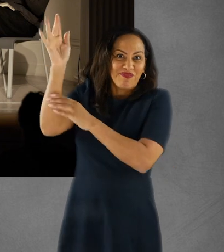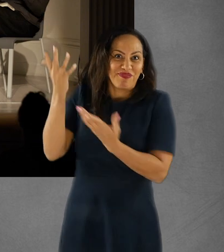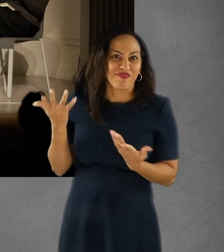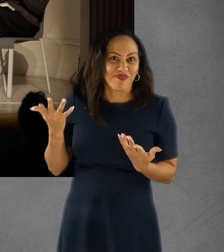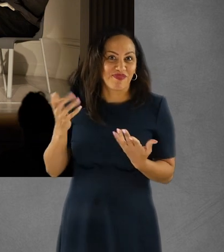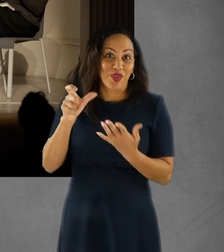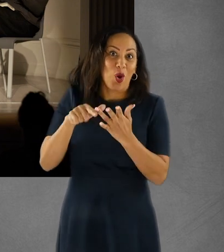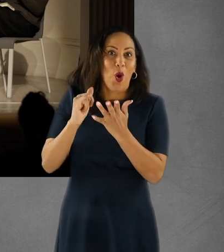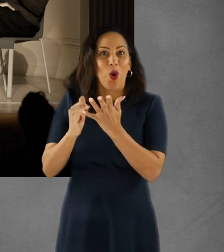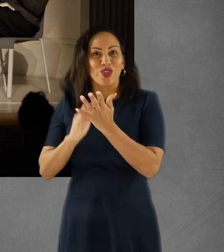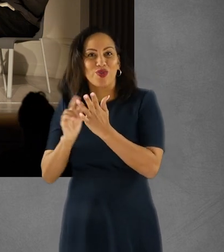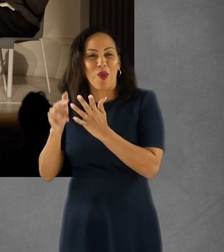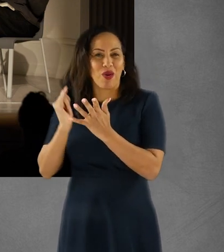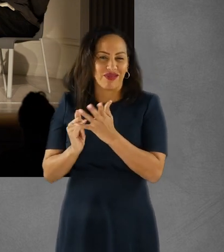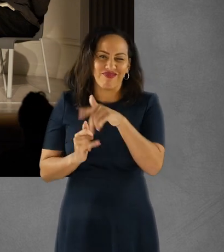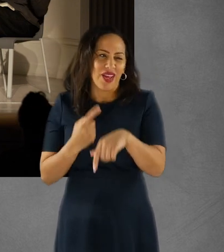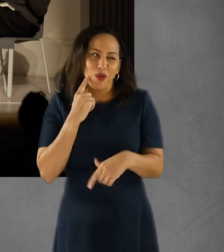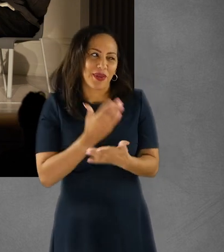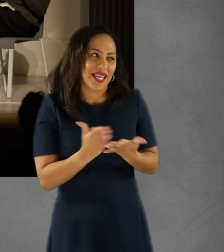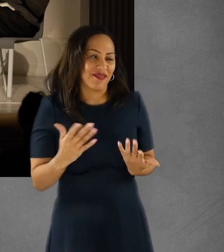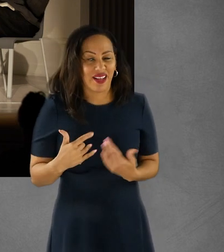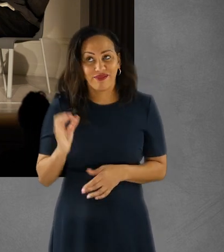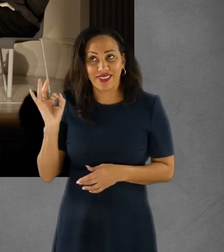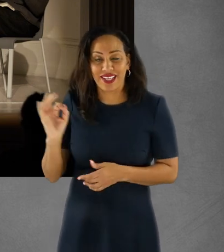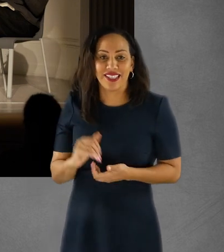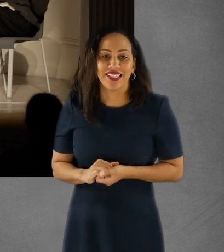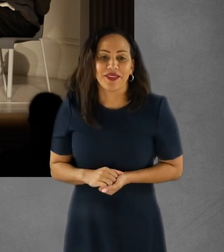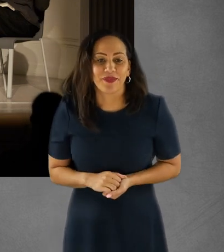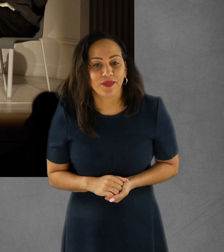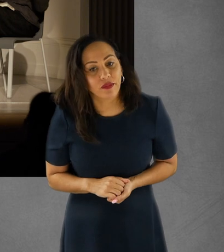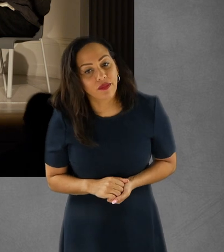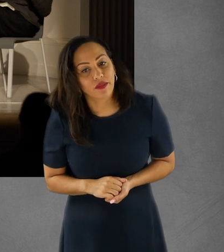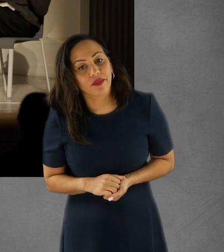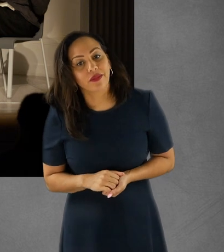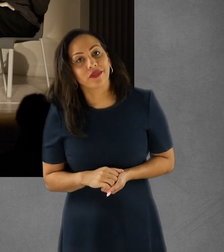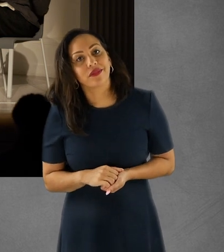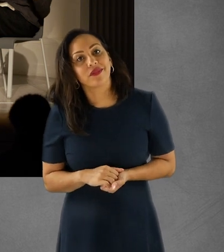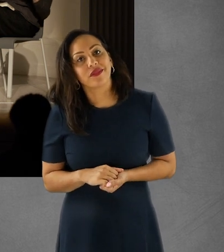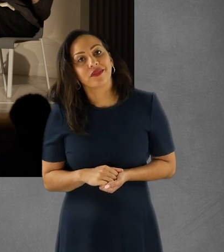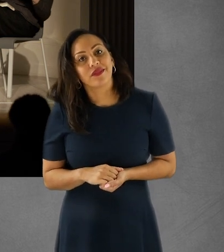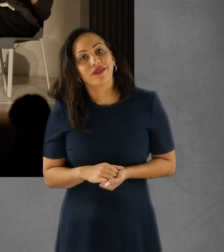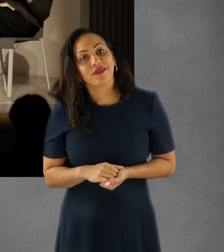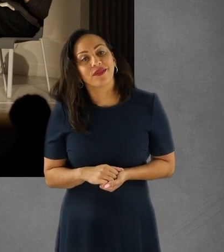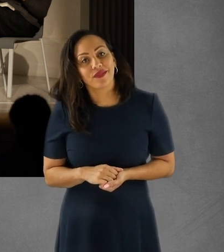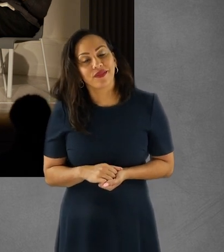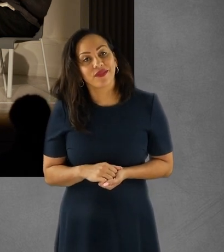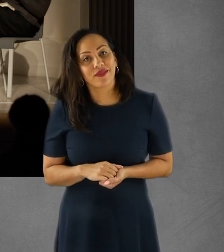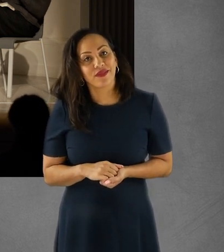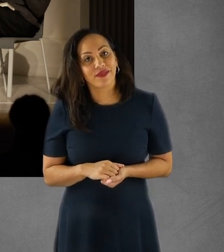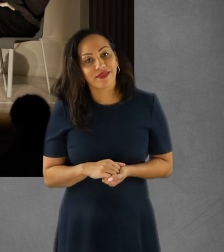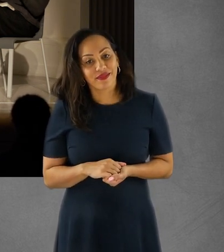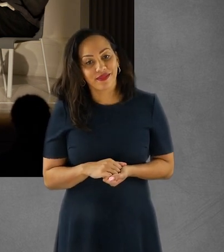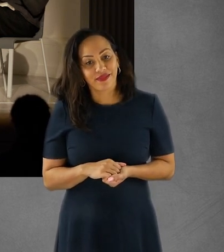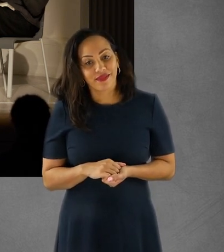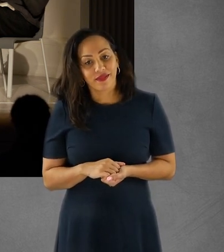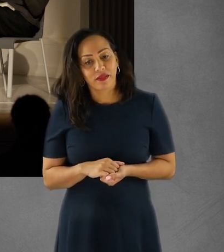already know about ourselves and our physiognomy that come from outer space, right? This, in